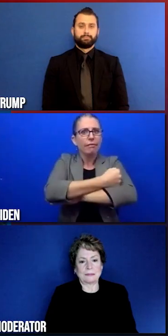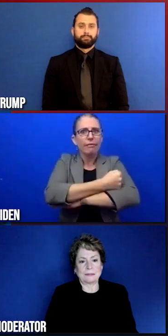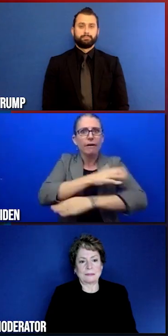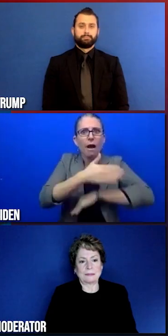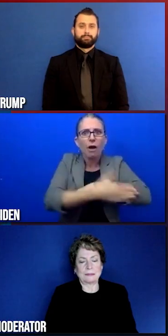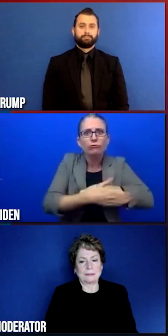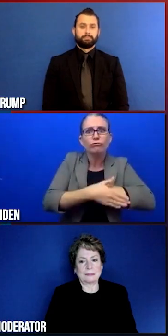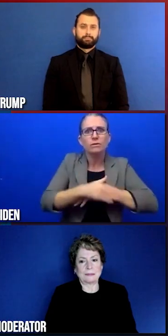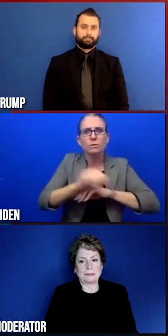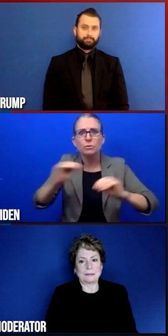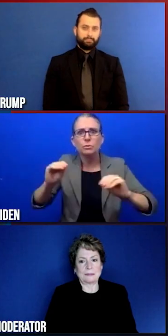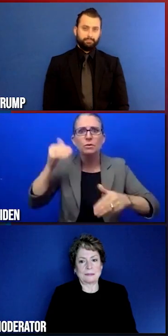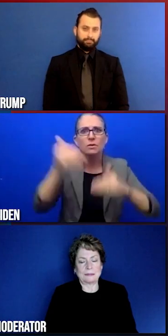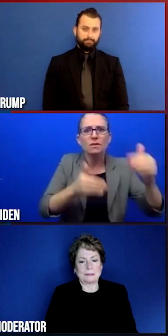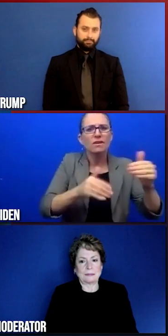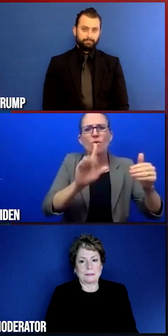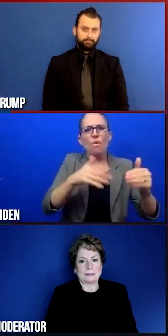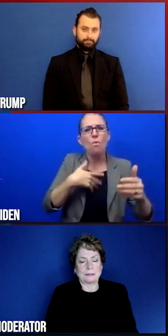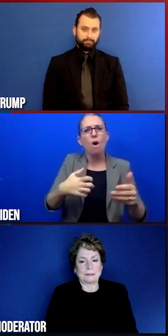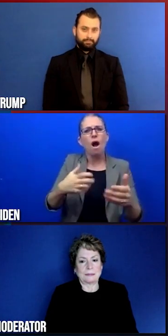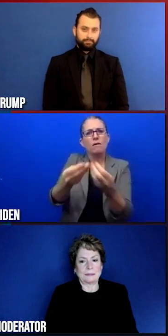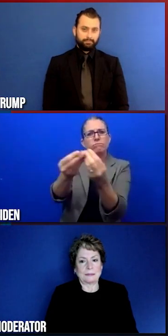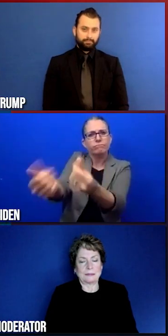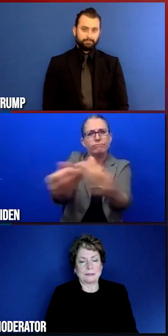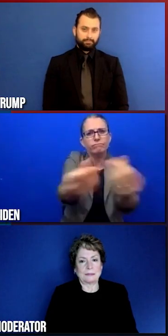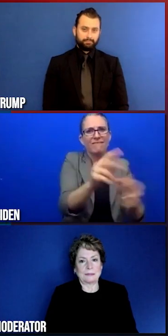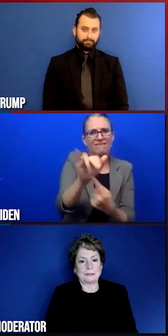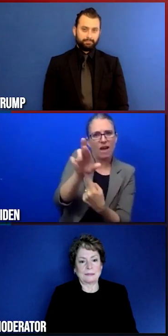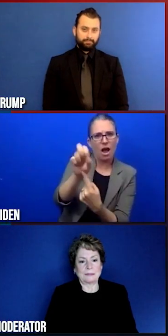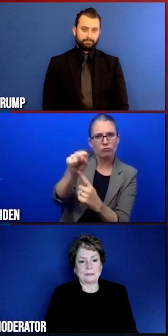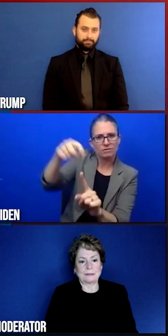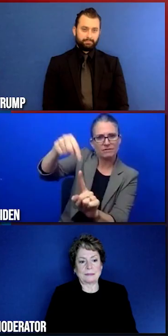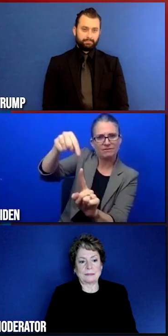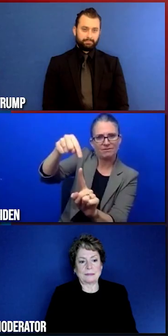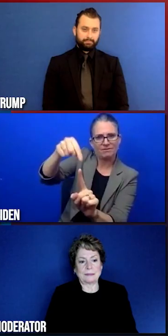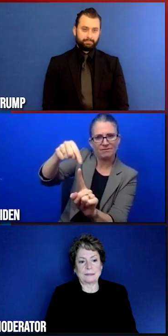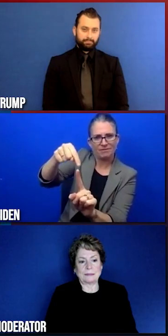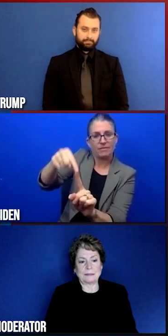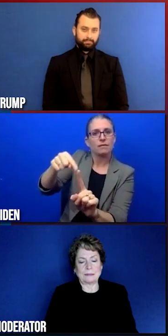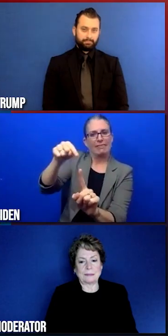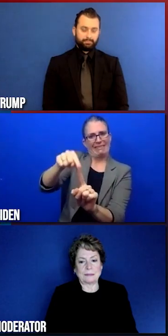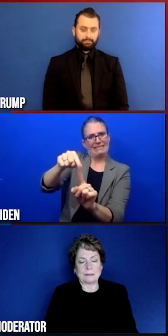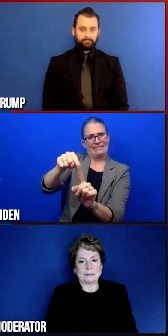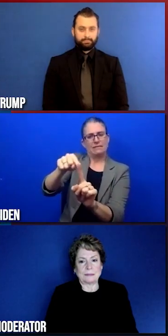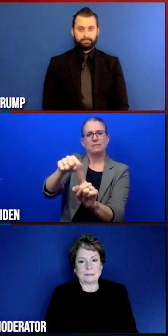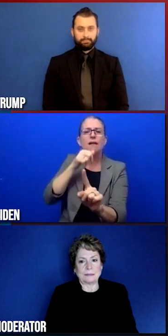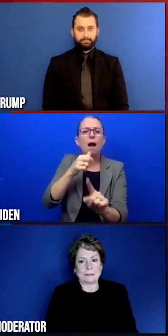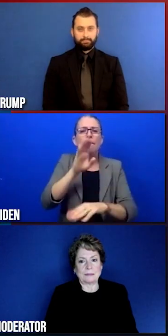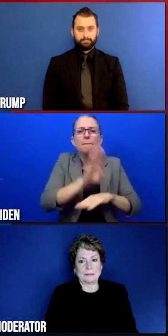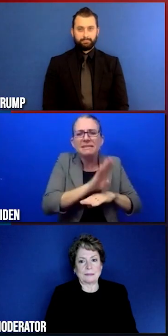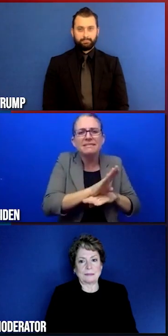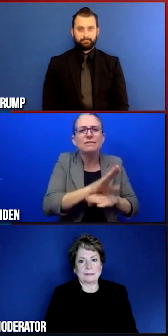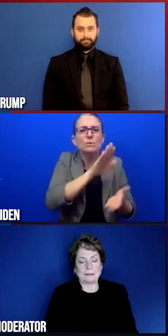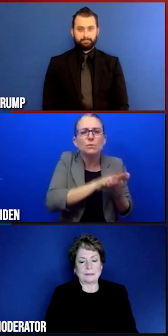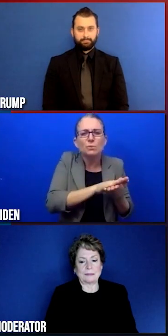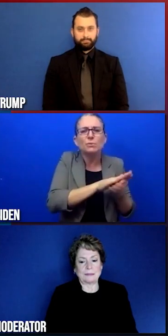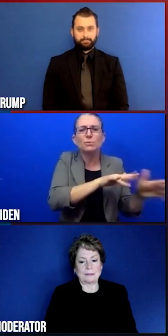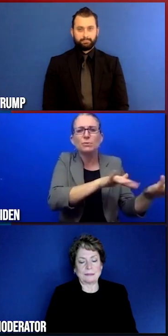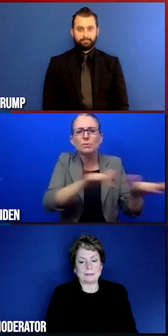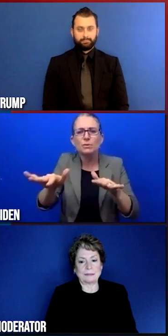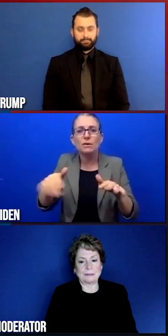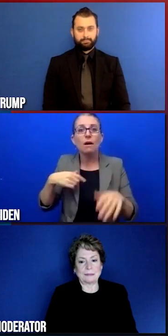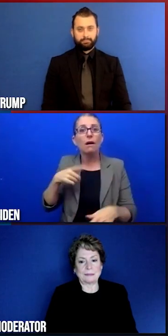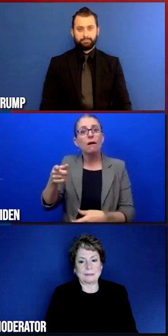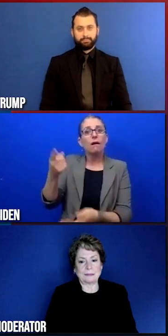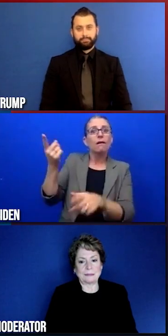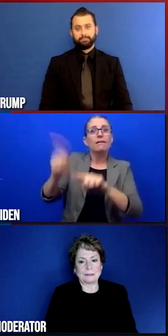they're concerned. Those other concerns are real. That's why he should have been, instead of in a sand trap in his golf course, he should have been negotiating with Nancy